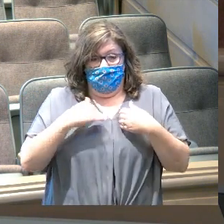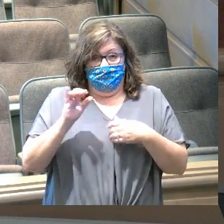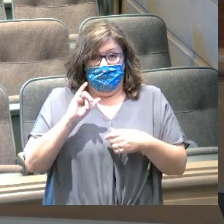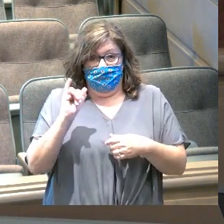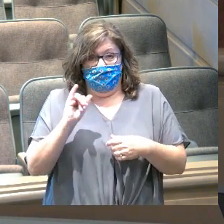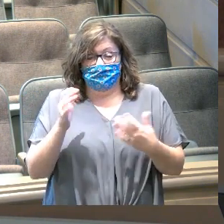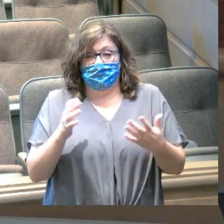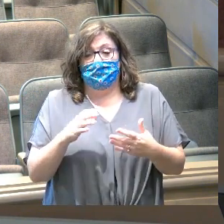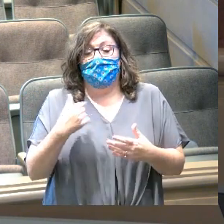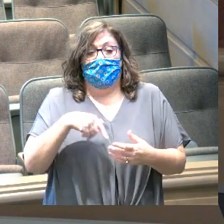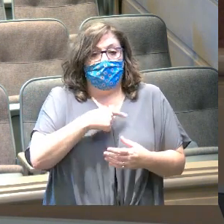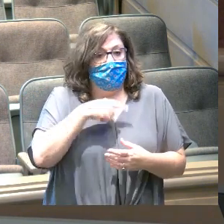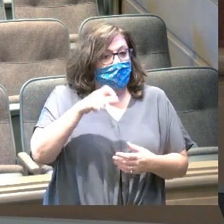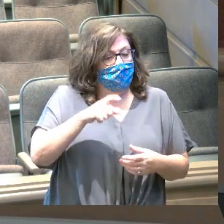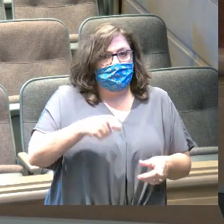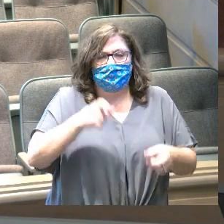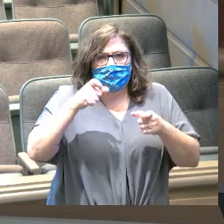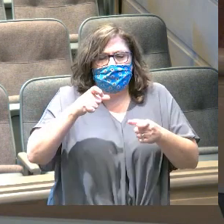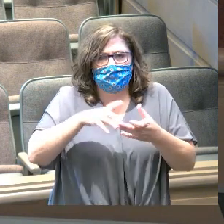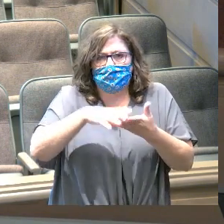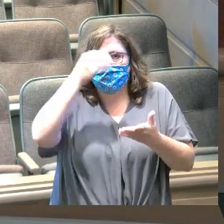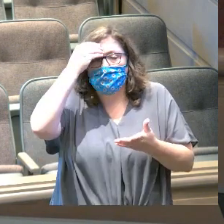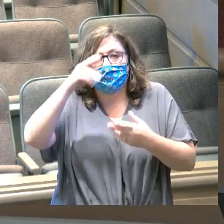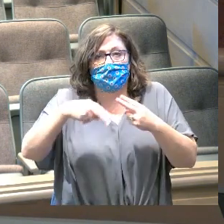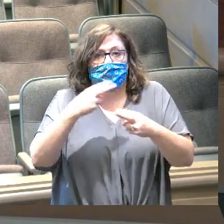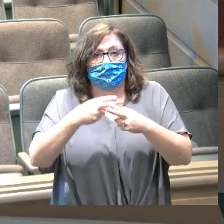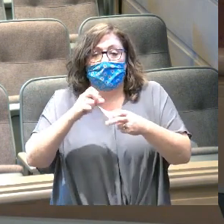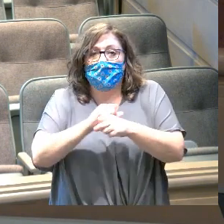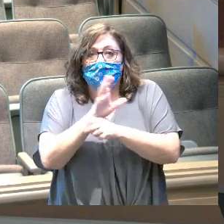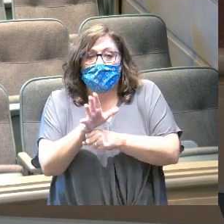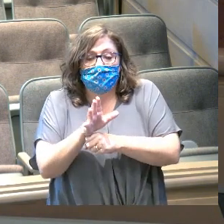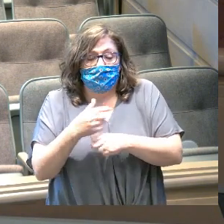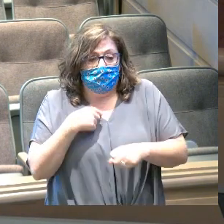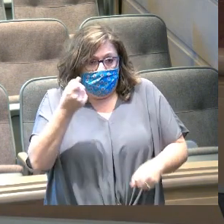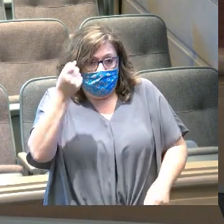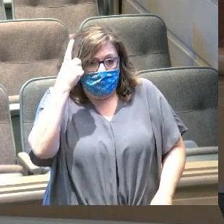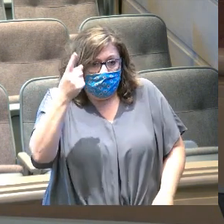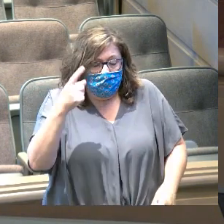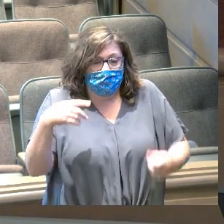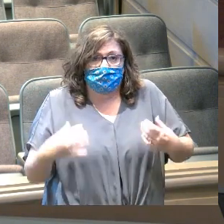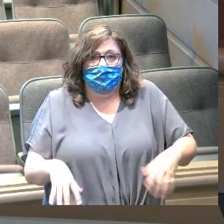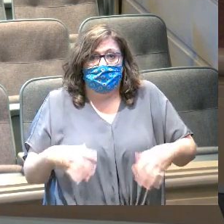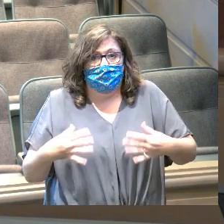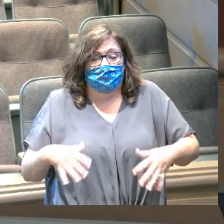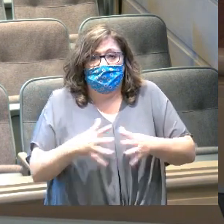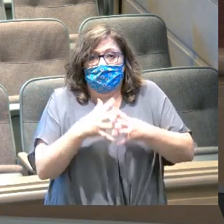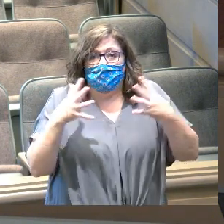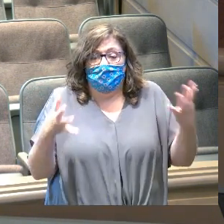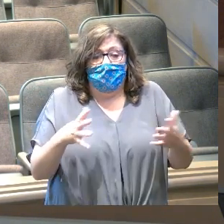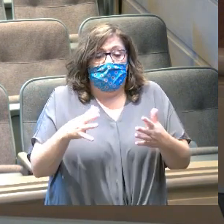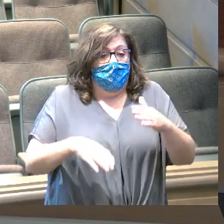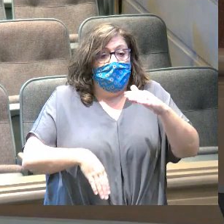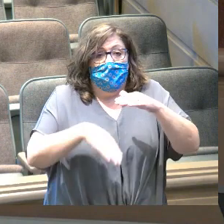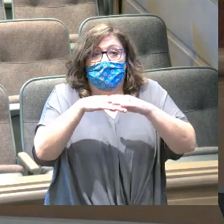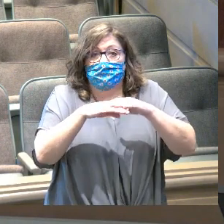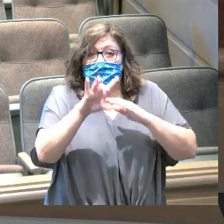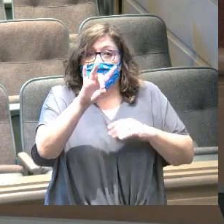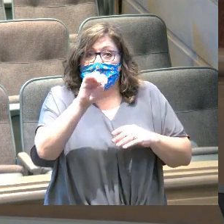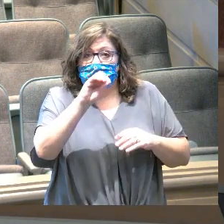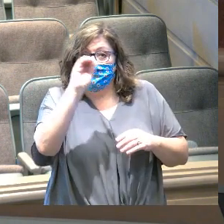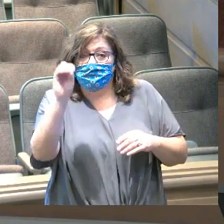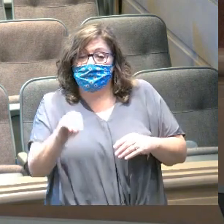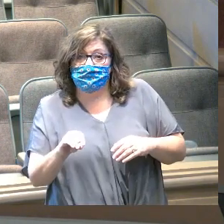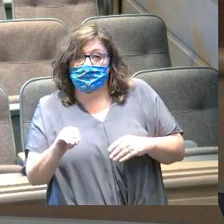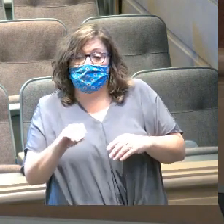this virus very quickly. We've had to understand and appreciate that up to 80% of the people that actually contract the